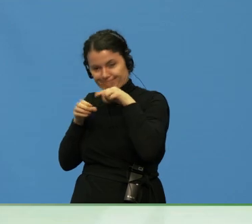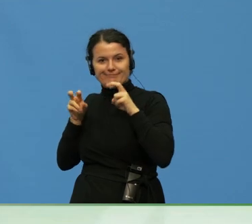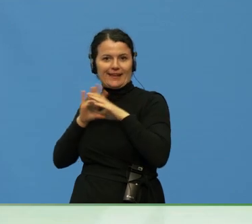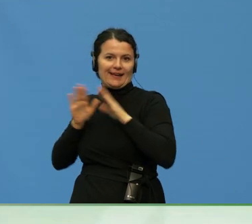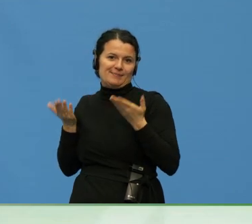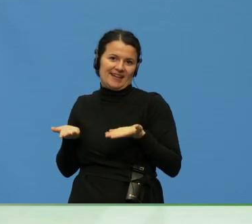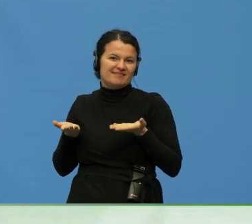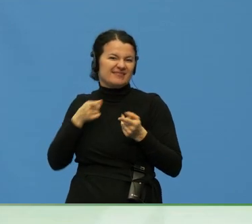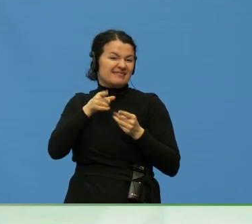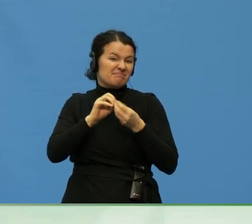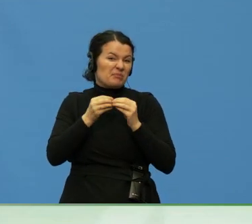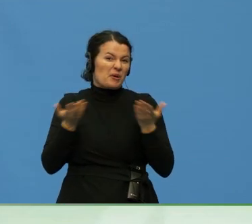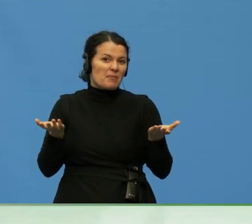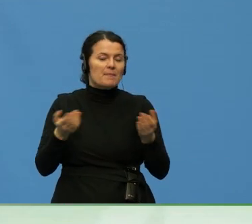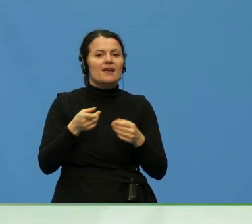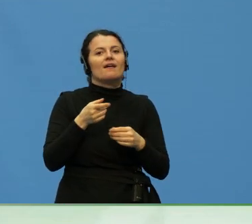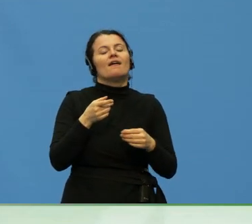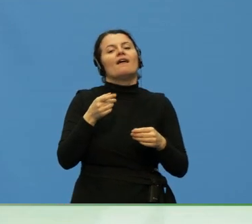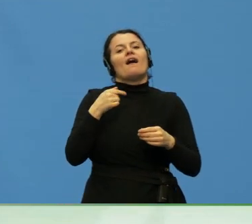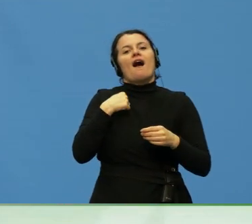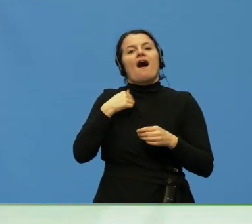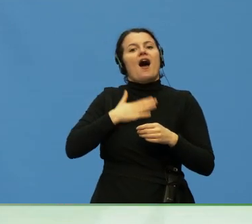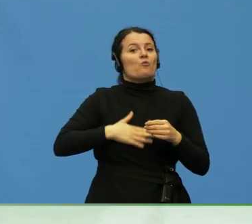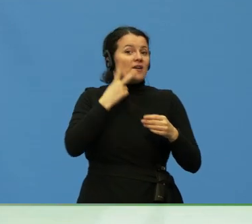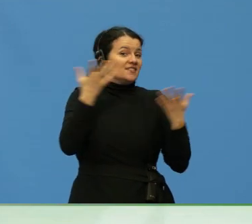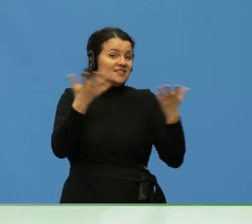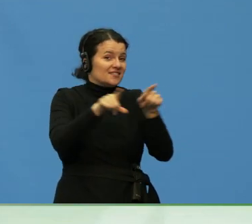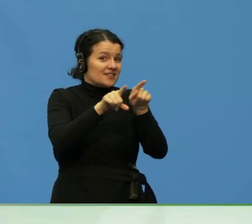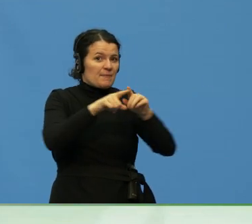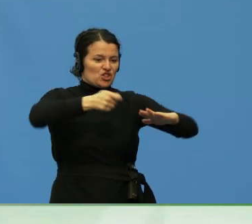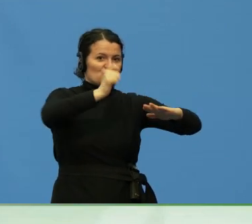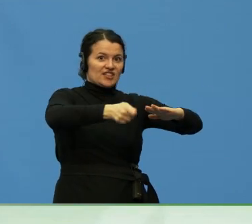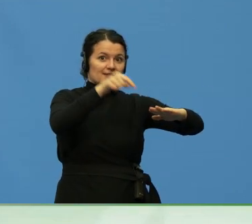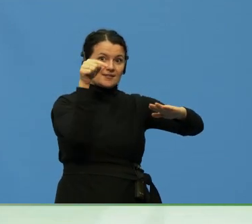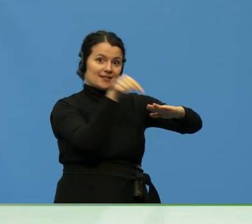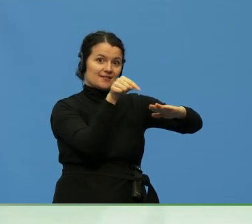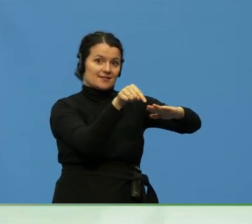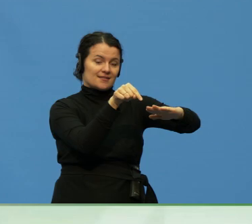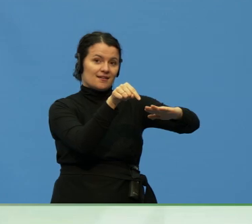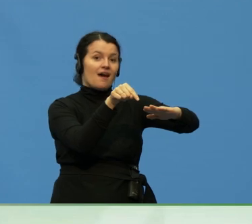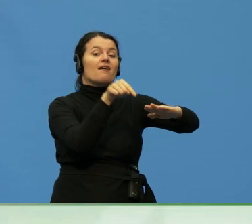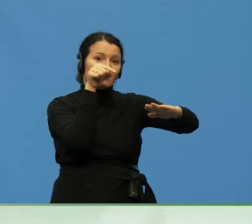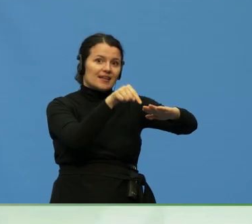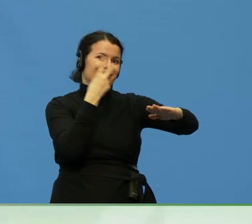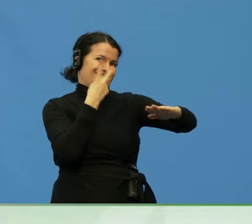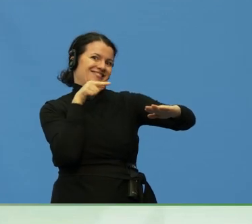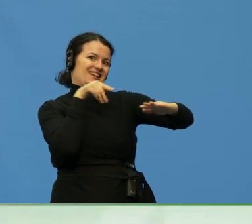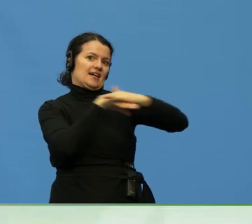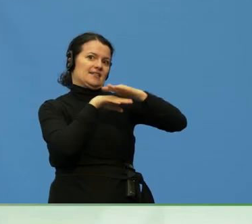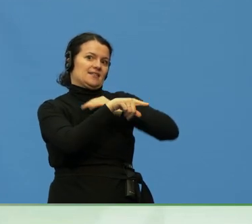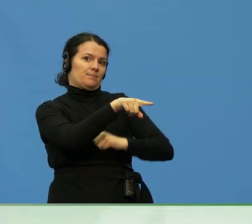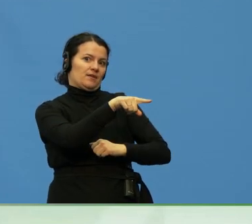very interested in accessibility of the justice system, because without access to justice, we